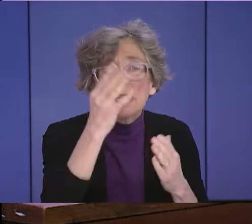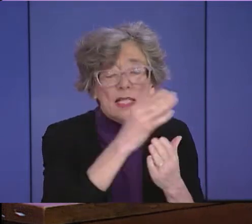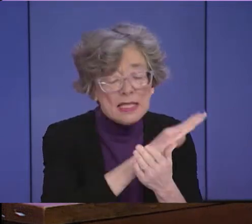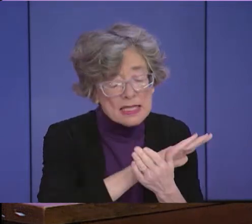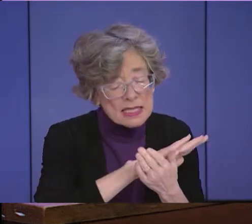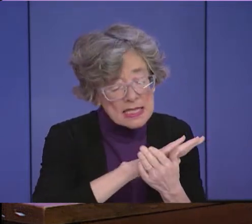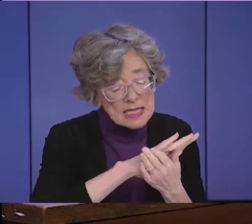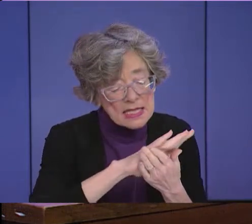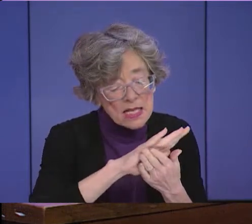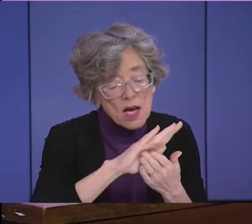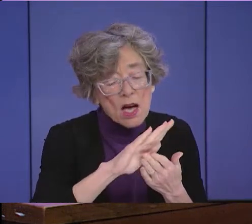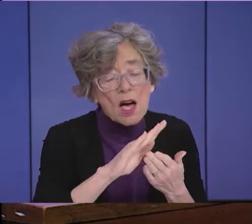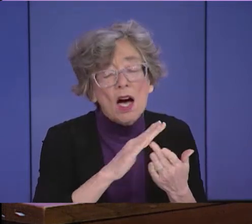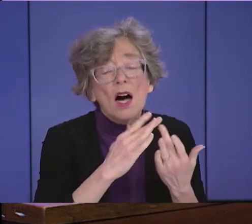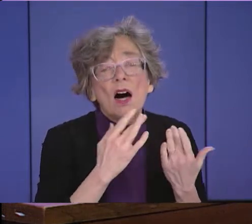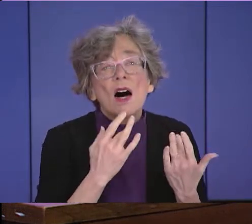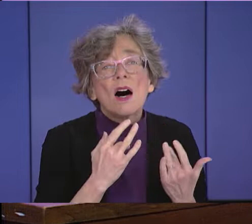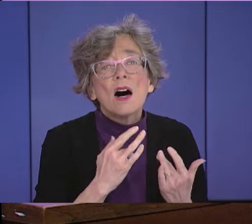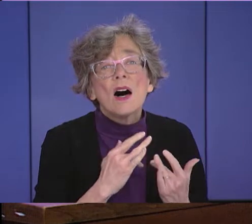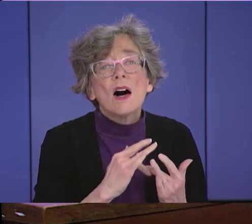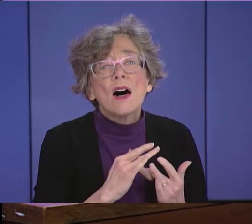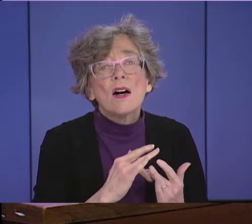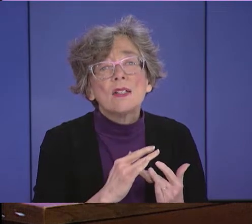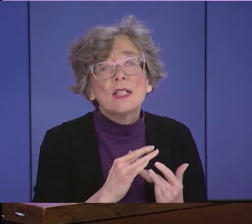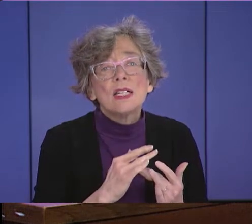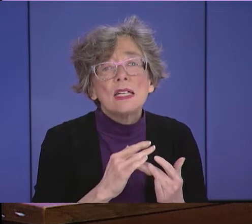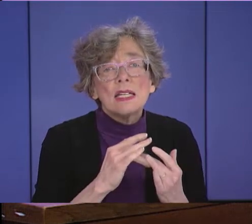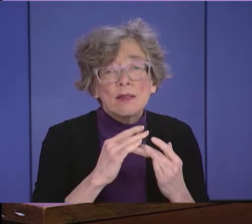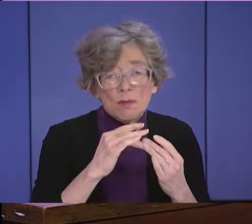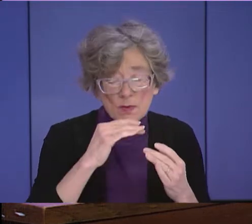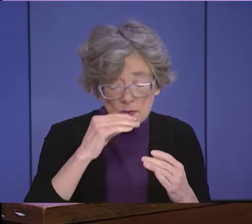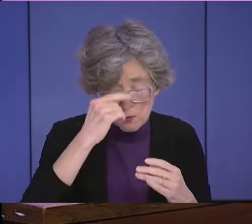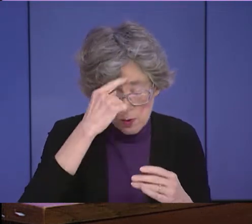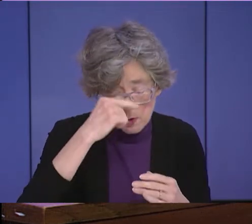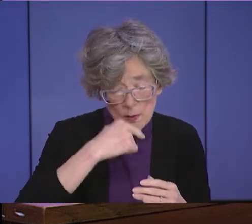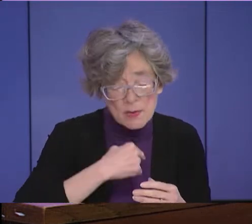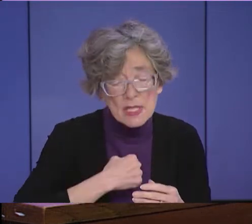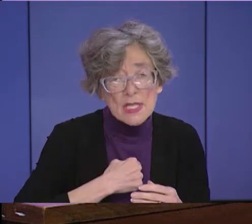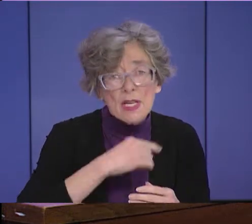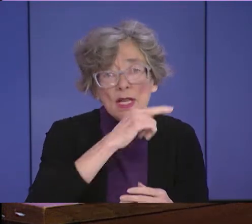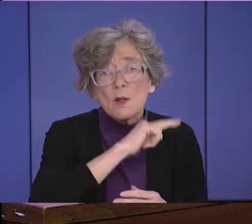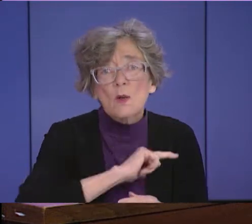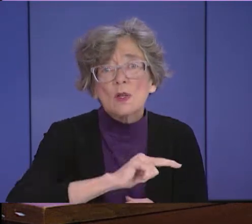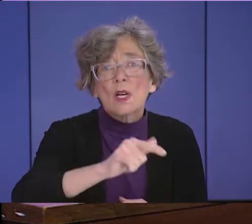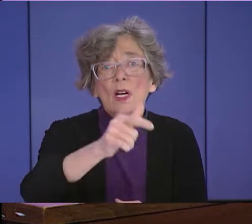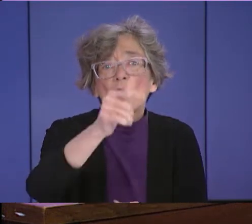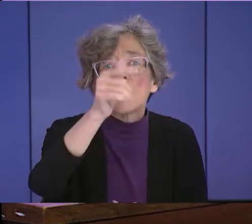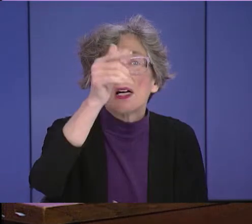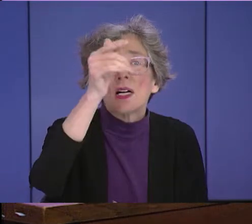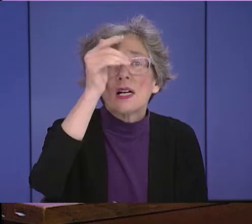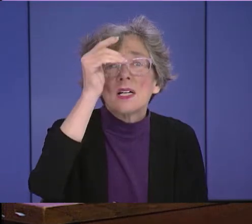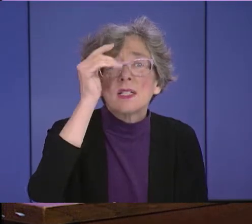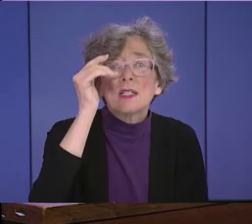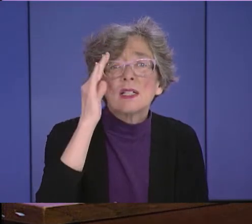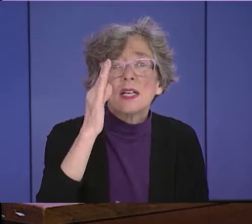Create a clean heart, a clean heart in me,